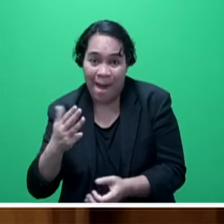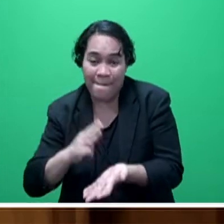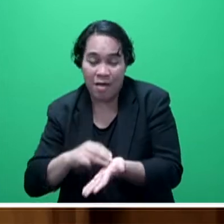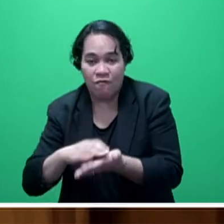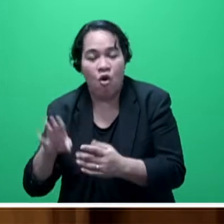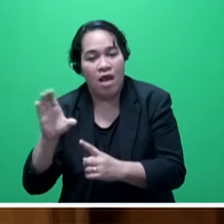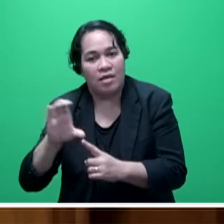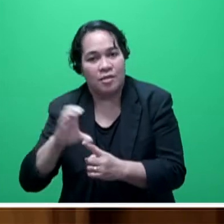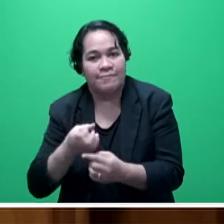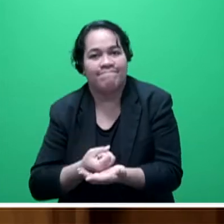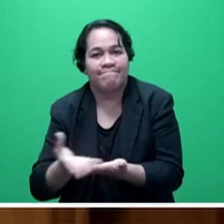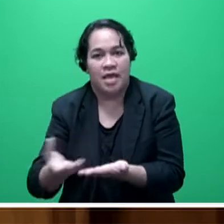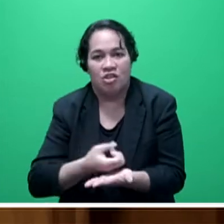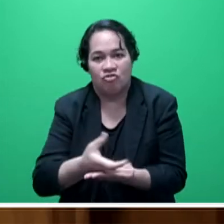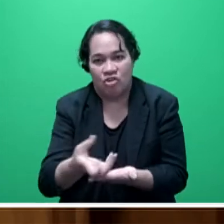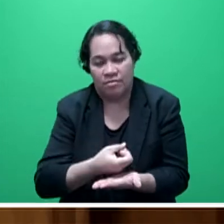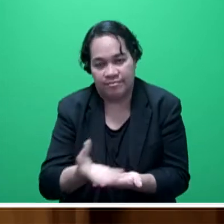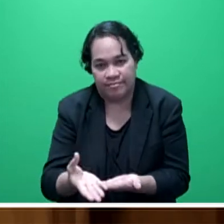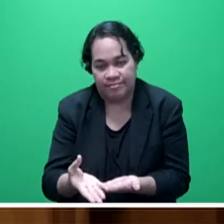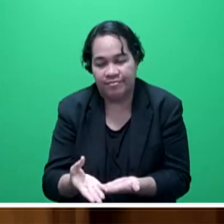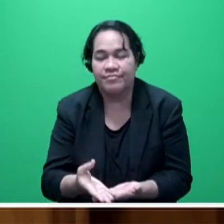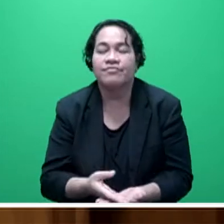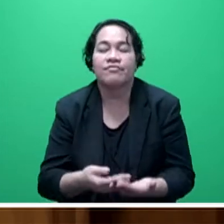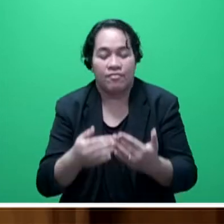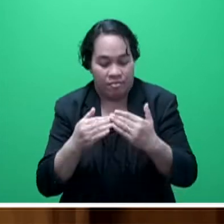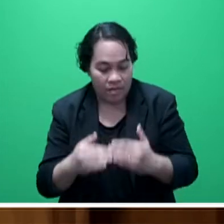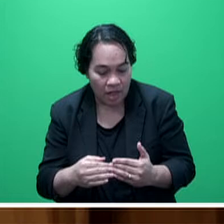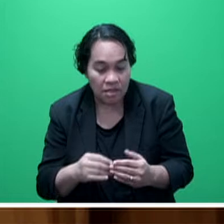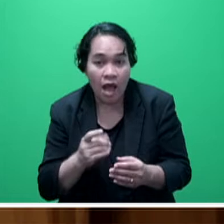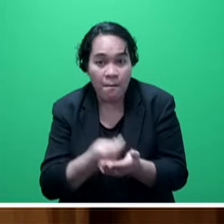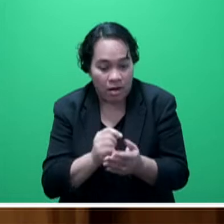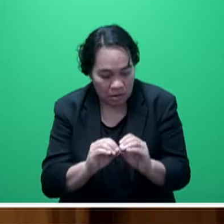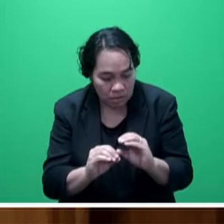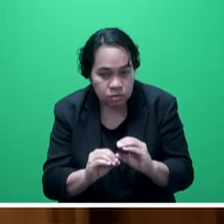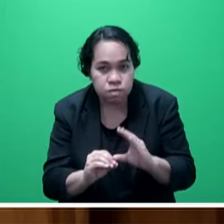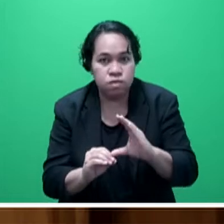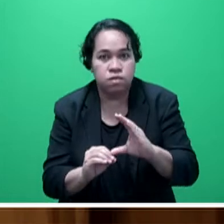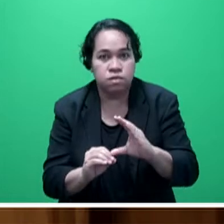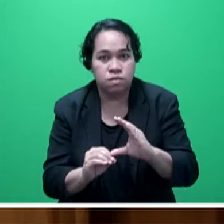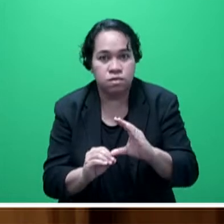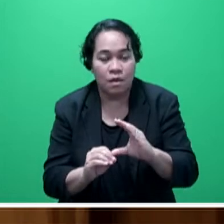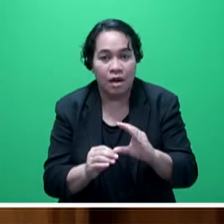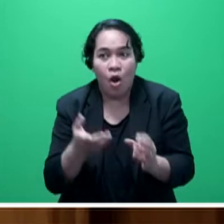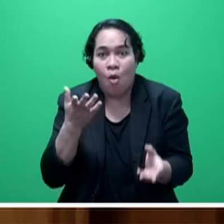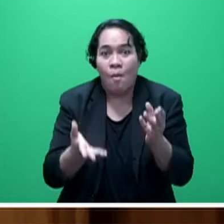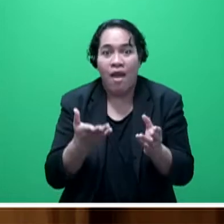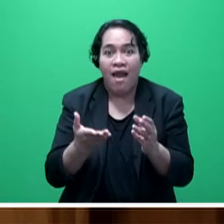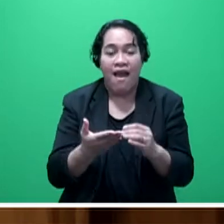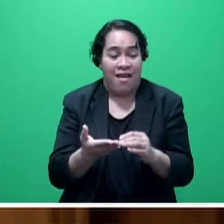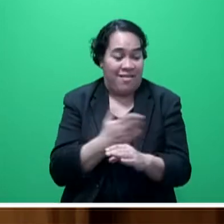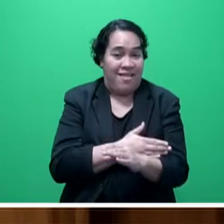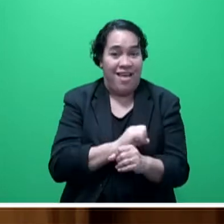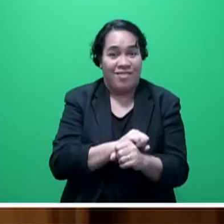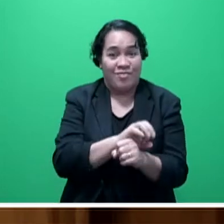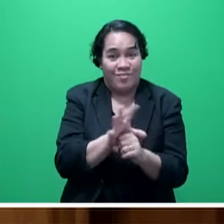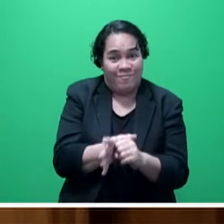capital expenditure. Honourable Speaker, this is an increase in budget compared to the Ministry's COVID response